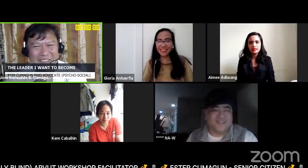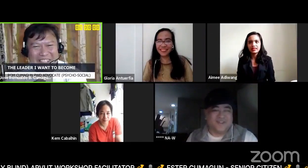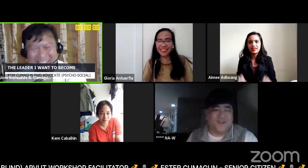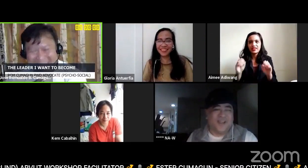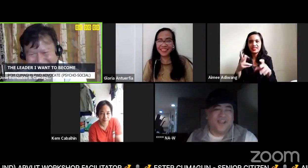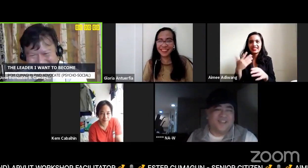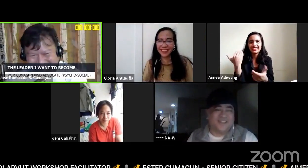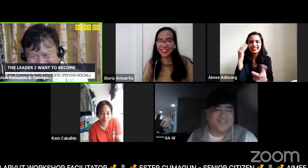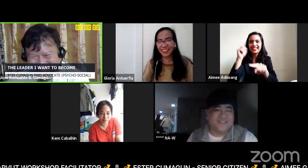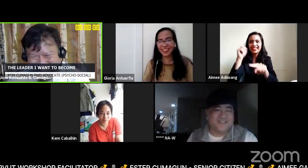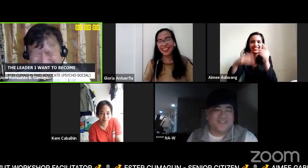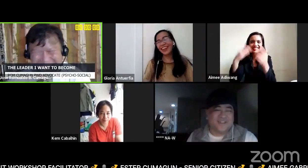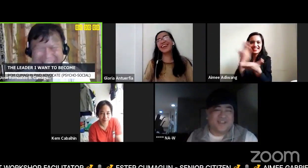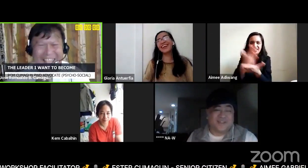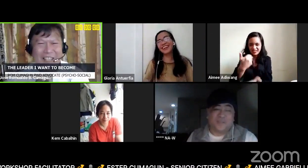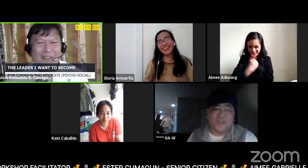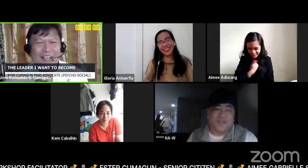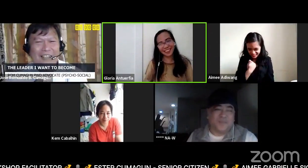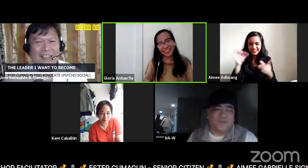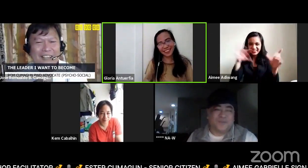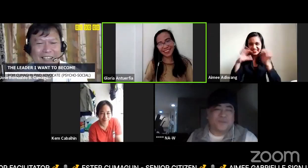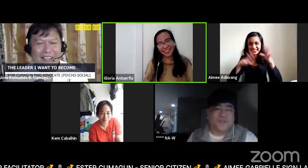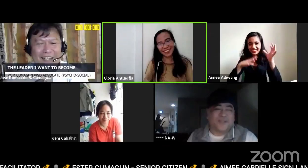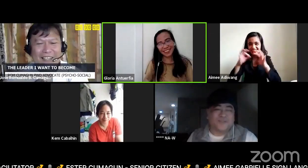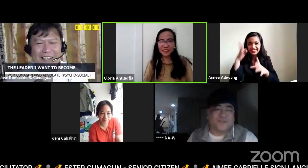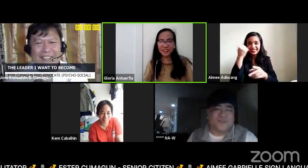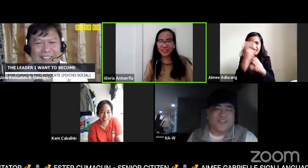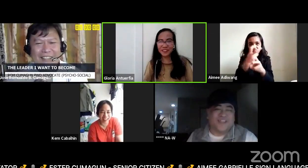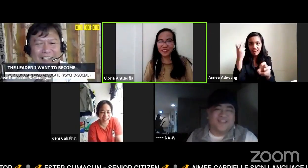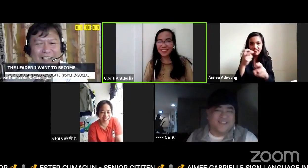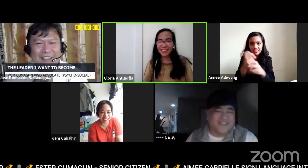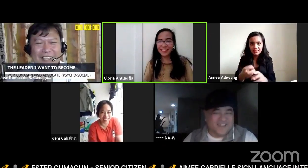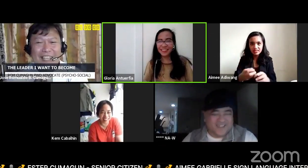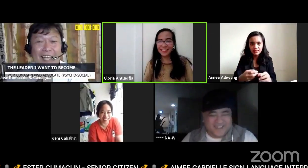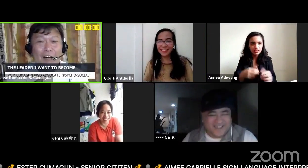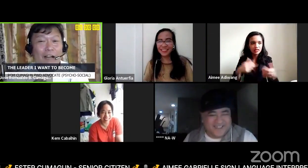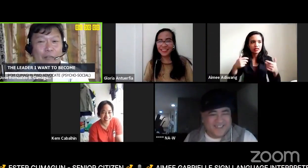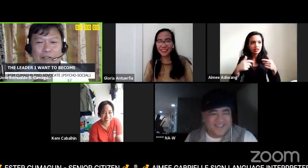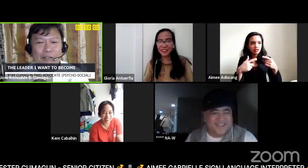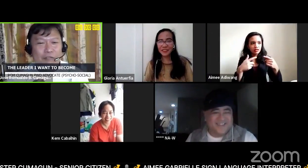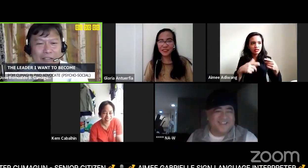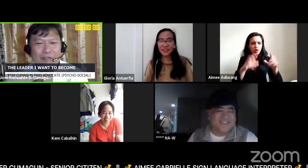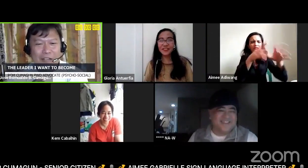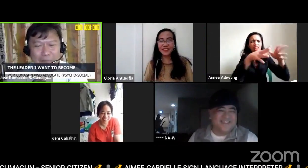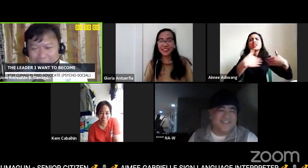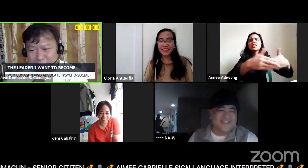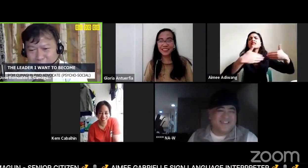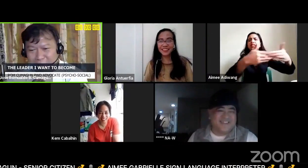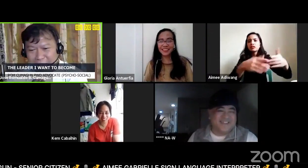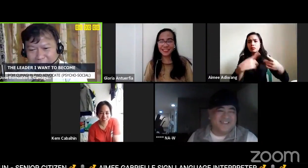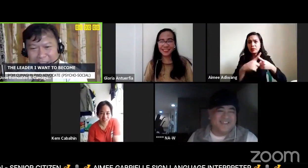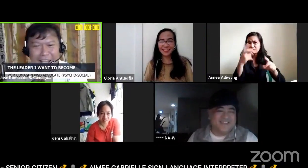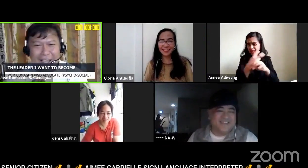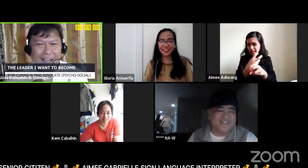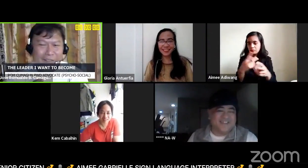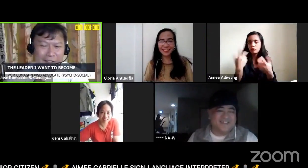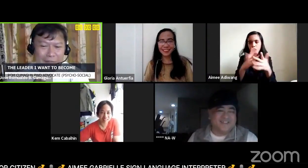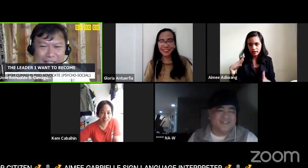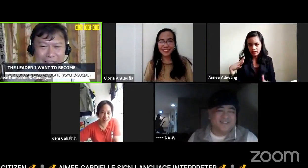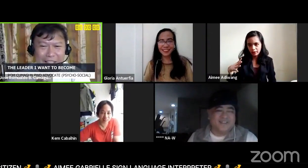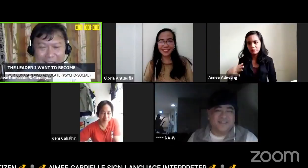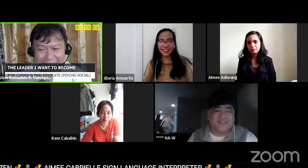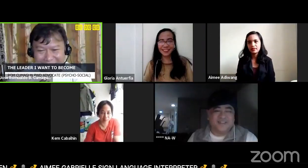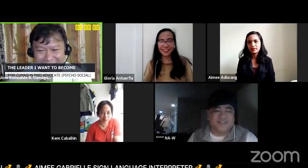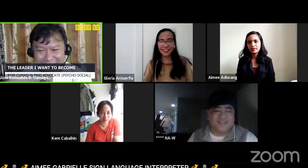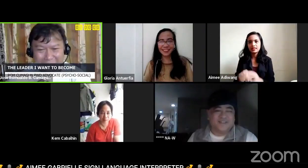himself. Oo nga eh. Kasi mahirap yung sugod ka na sugod lang eh. Sige, ako I will refrain from answering